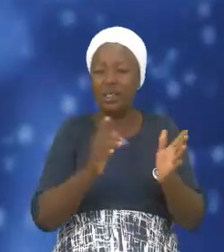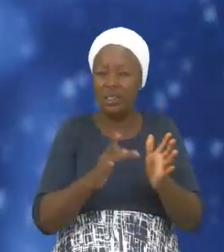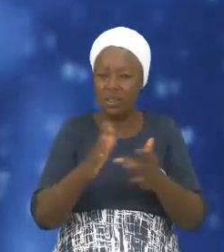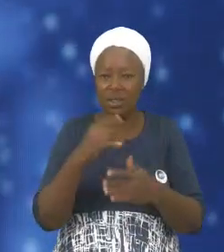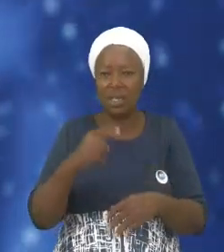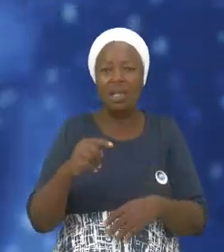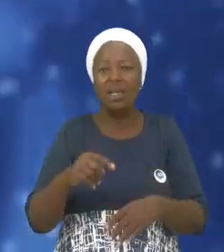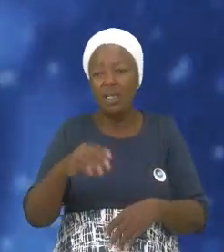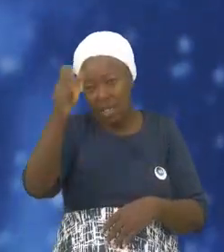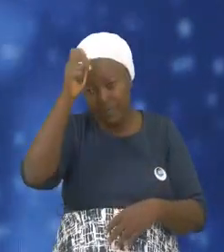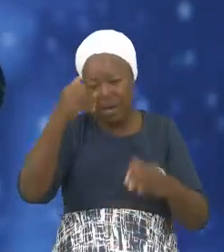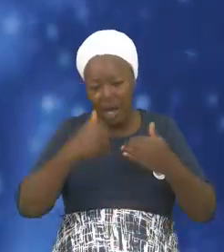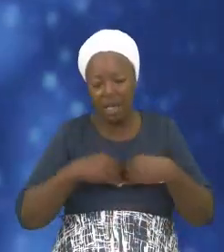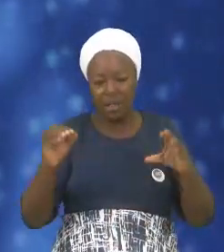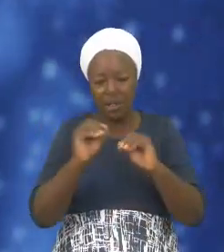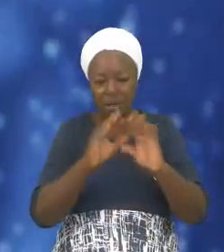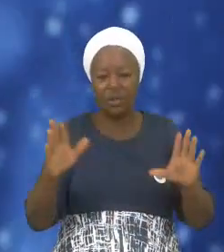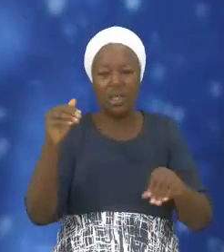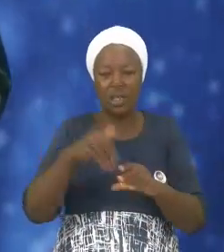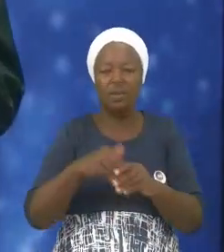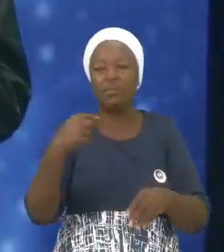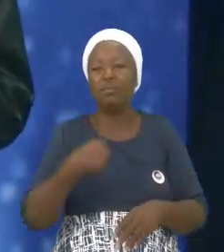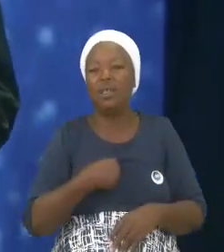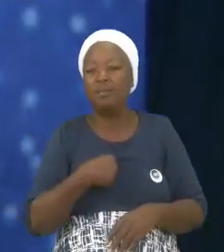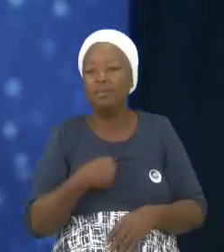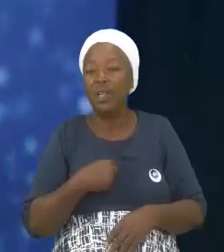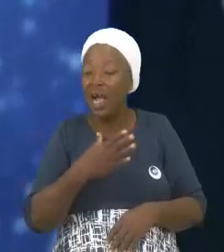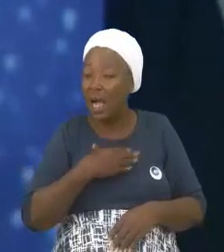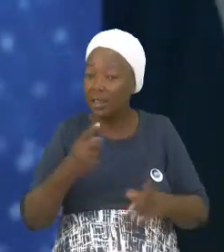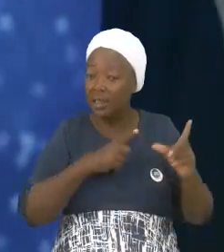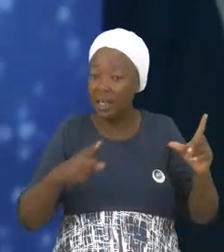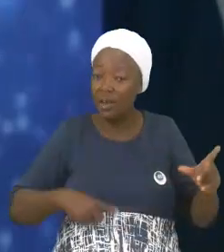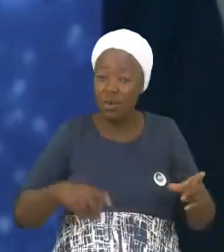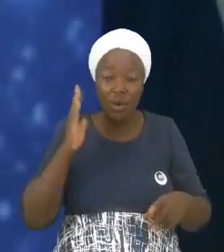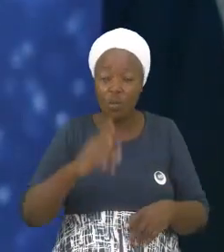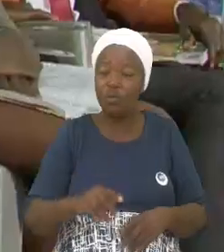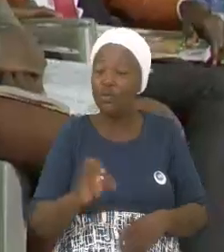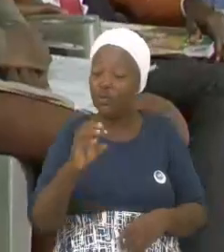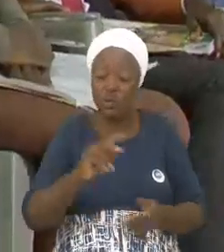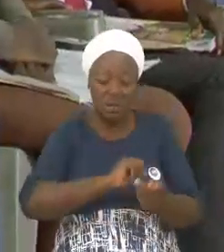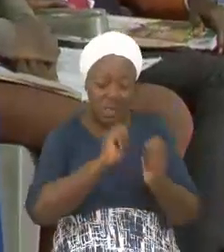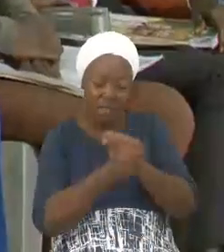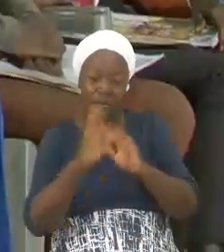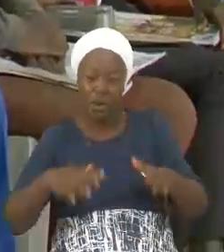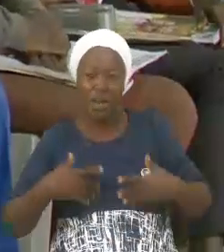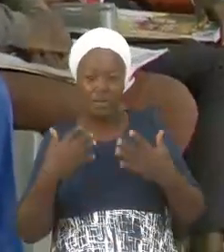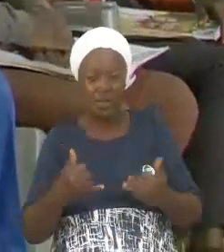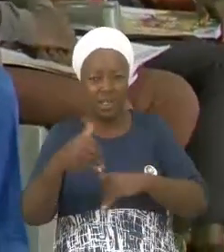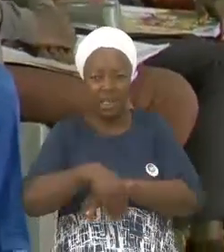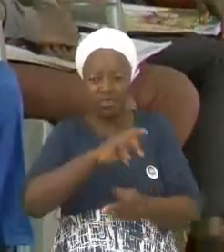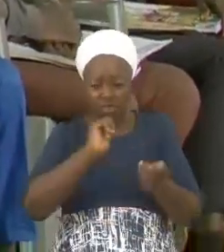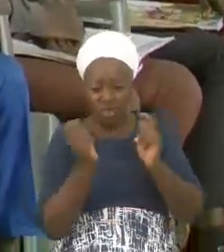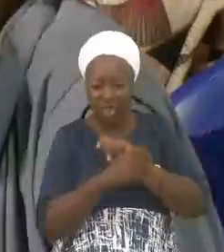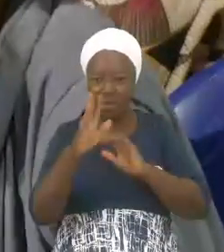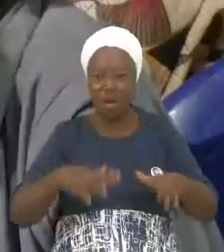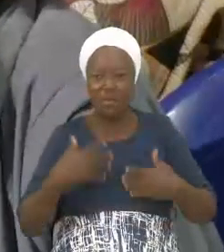has nothing in me. And the Lord will so transform your life tonight, change your life